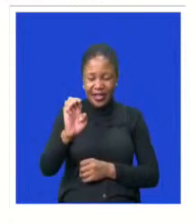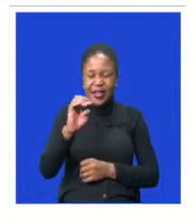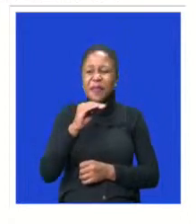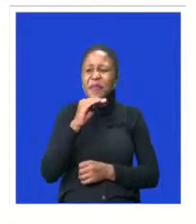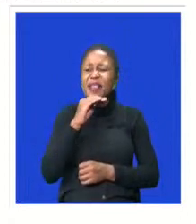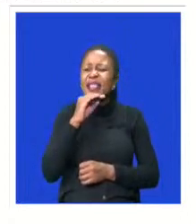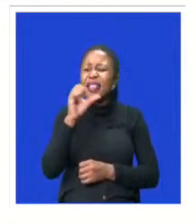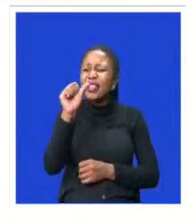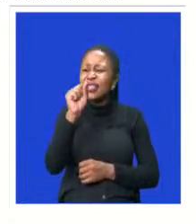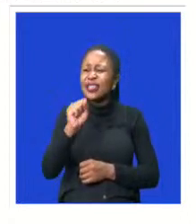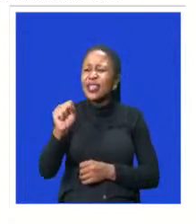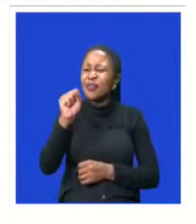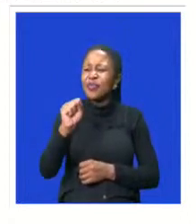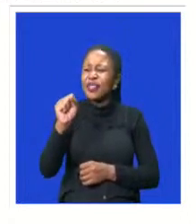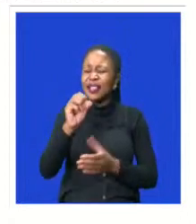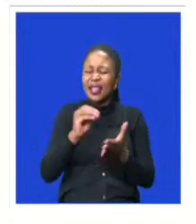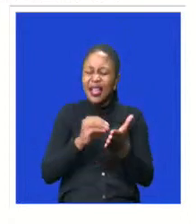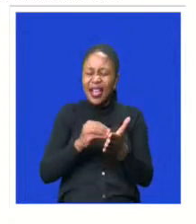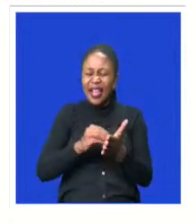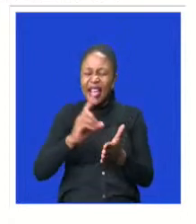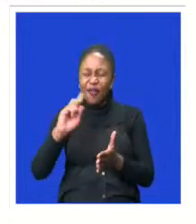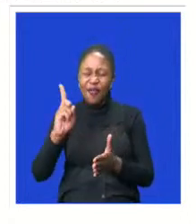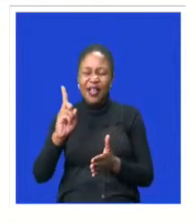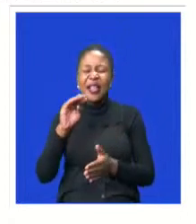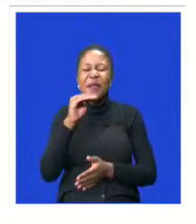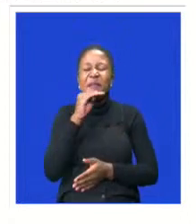thought. When you are